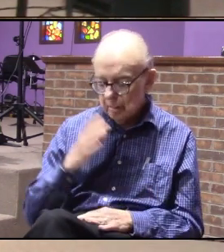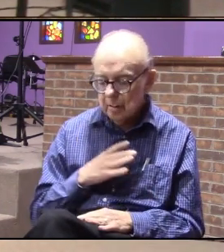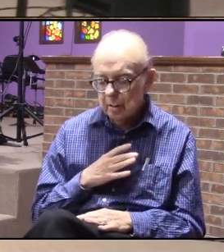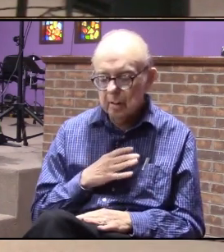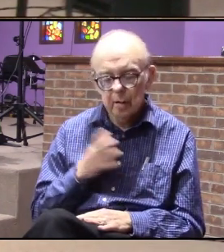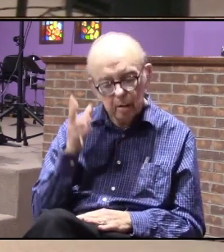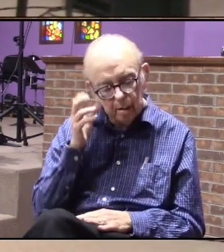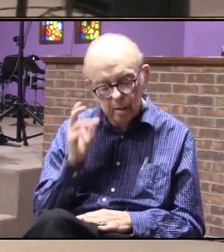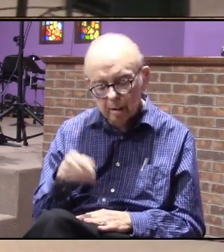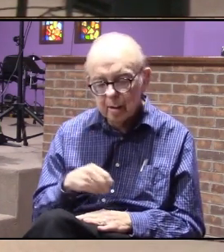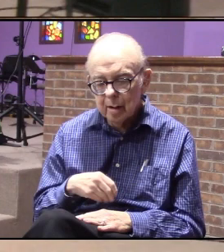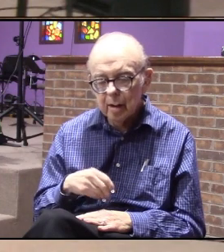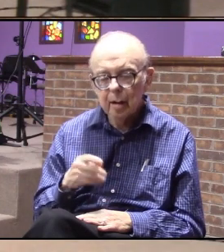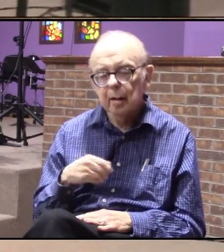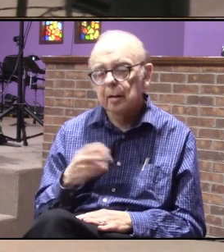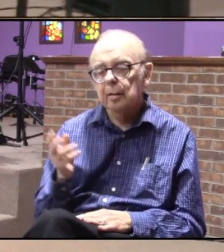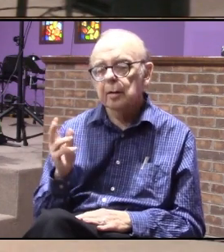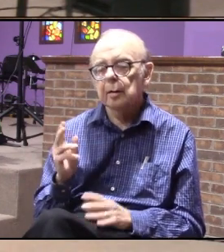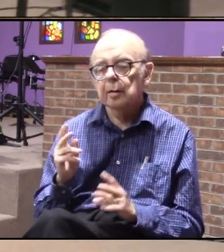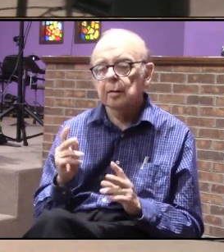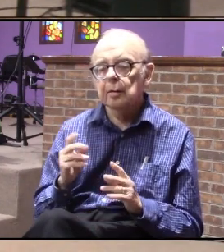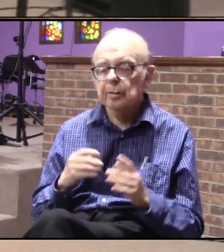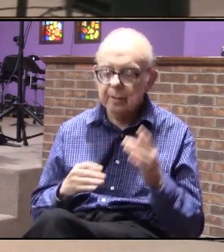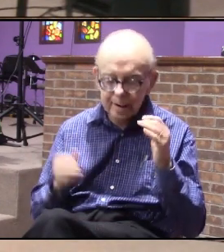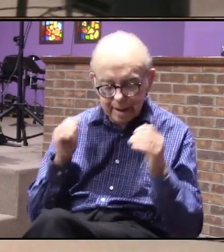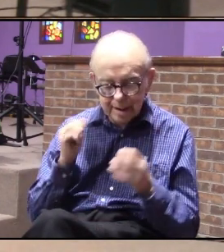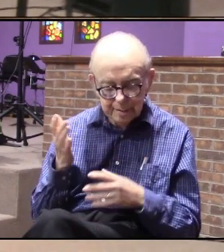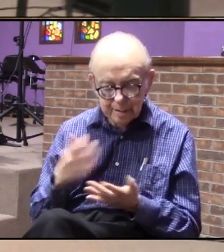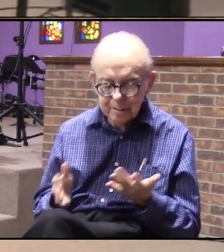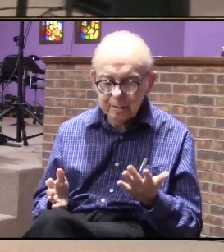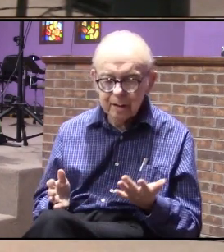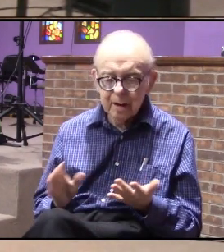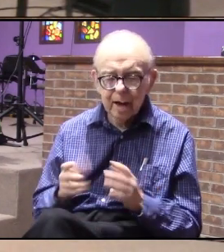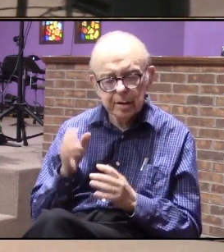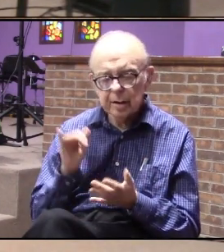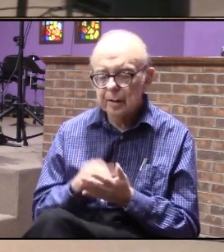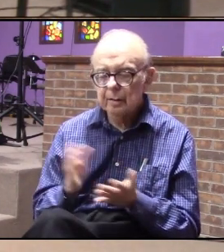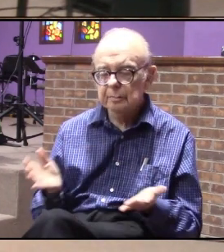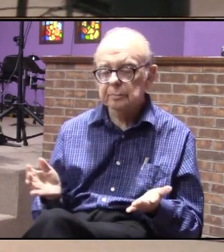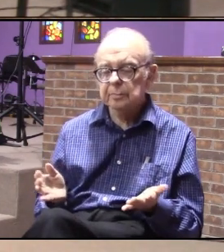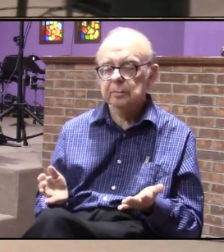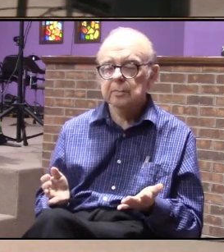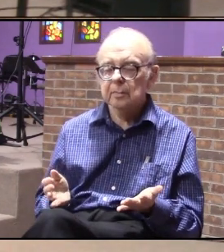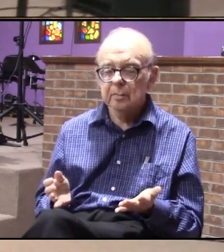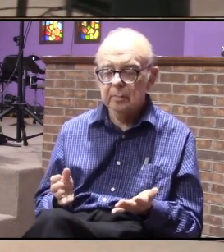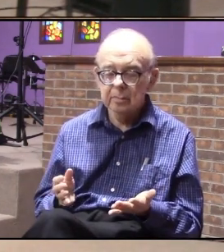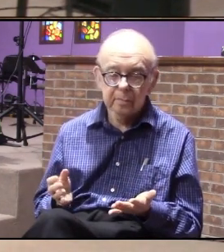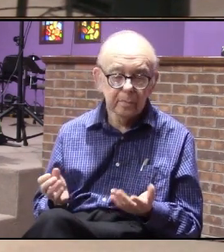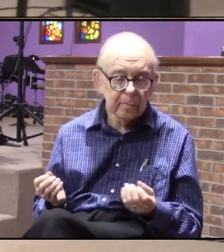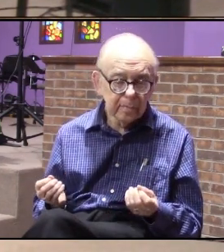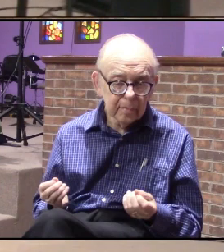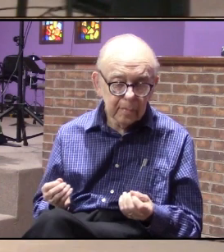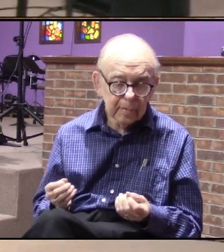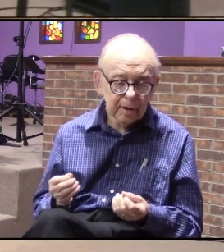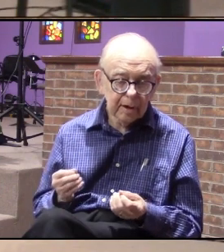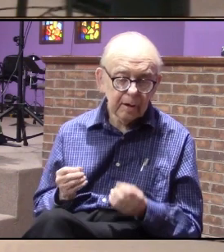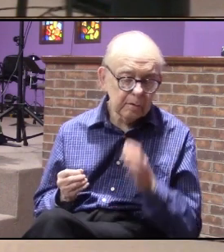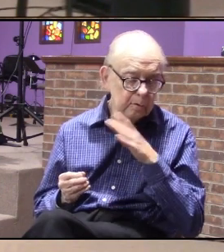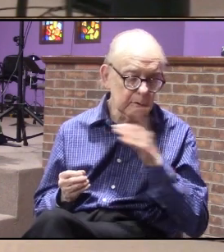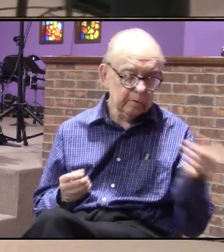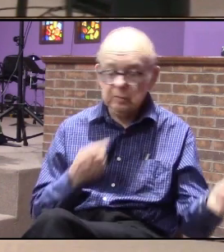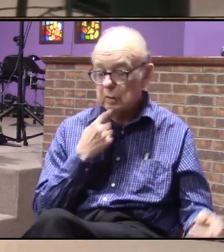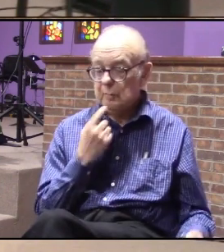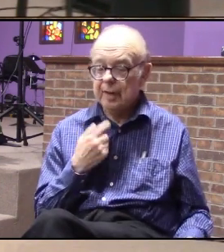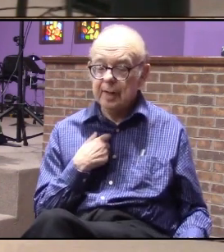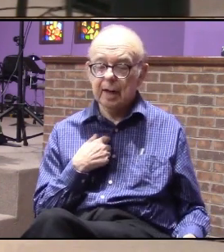I heard your Aunt Sally's been sick. How did you hear that? Oh, well, Georgette over here told